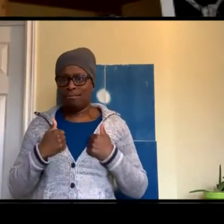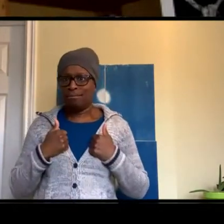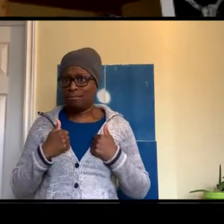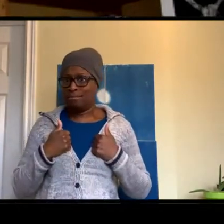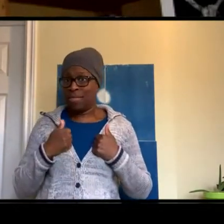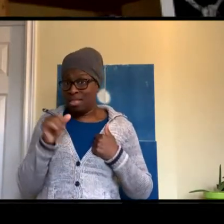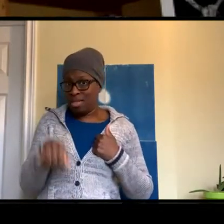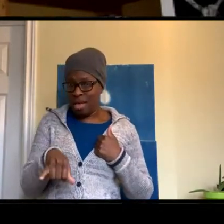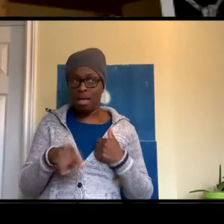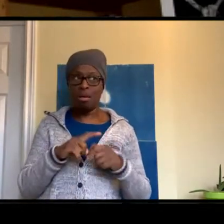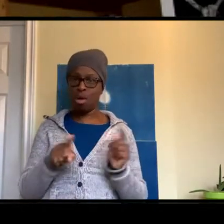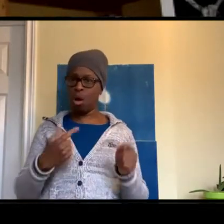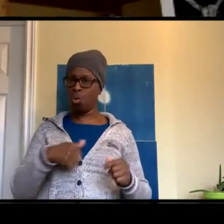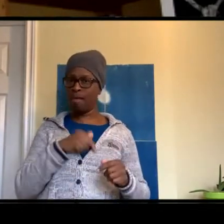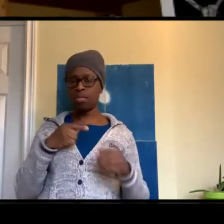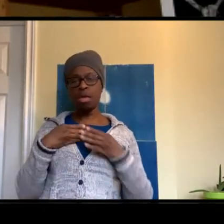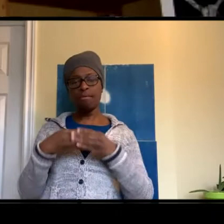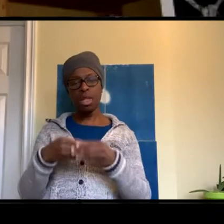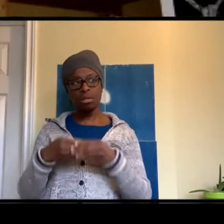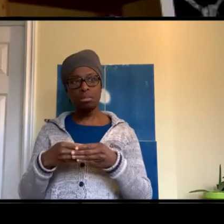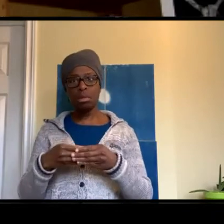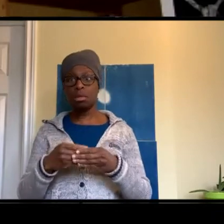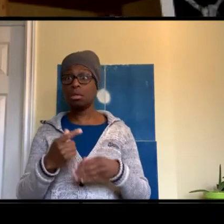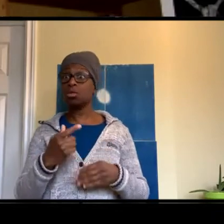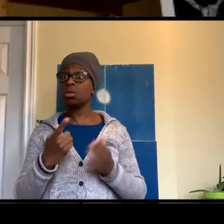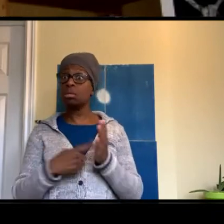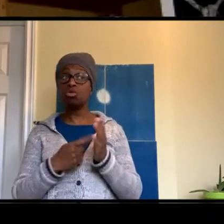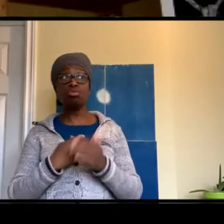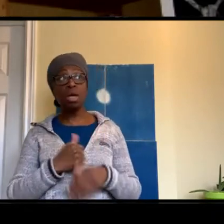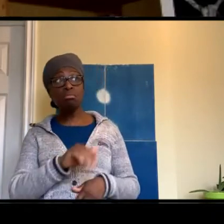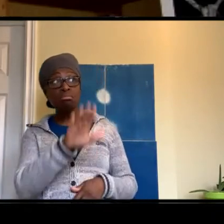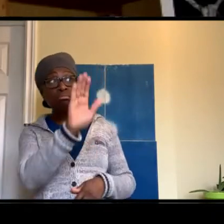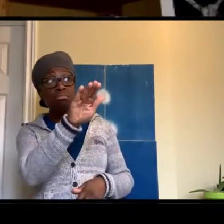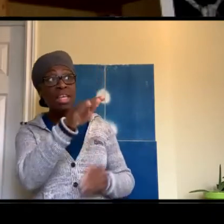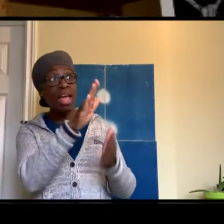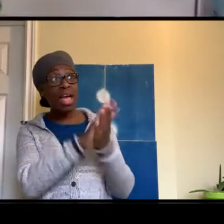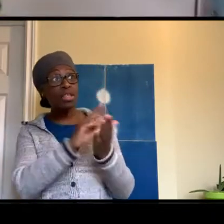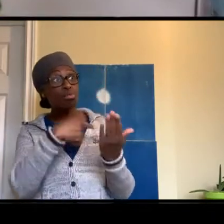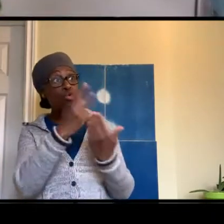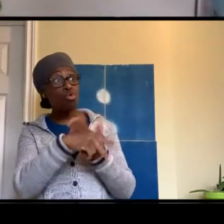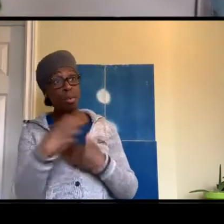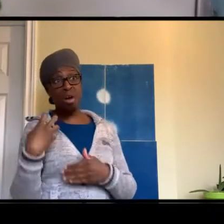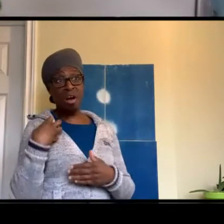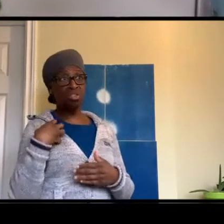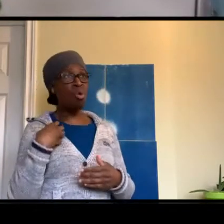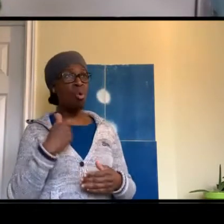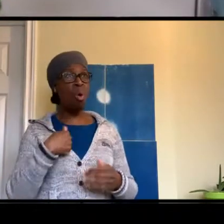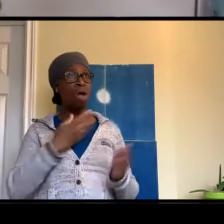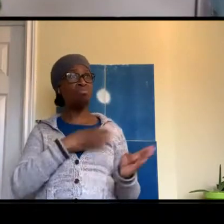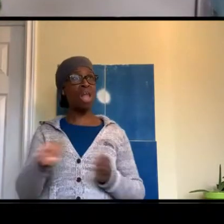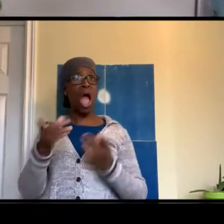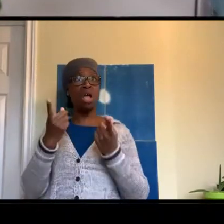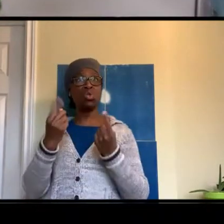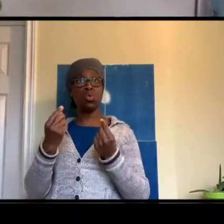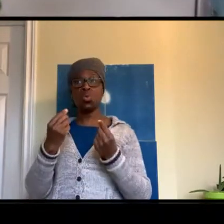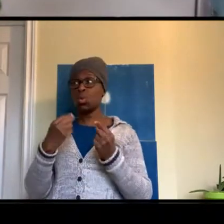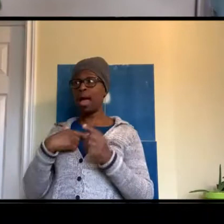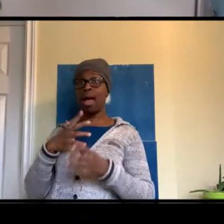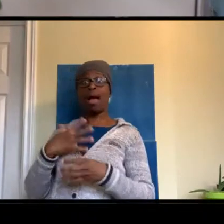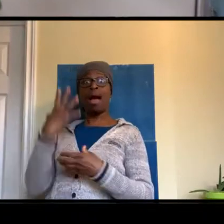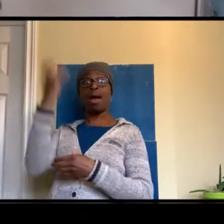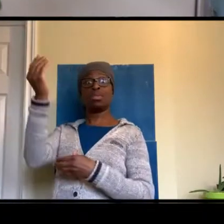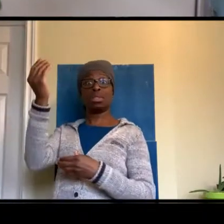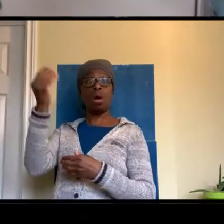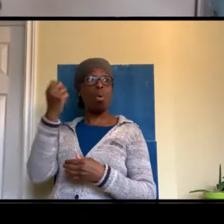well, maybe you could pivot this way. Mm-hmm. Maybe you could do it that way. Yeah, especially if you're stuck, some of these, if you're not sure